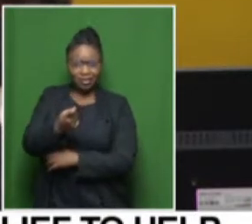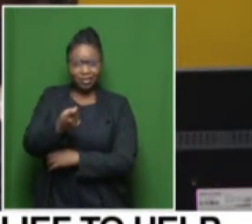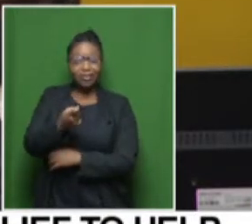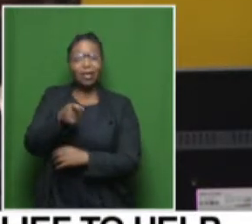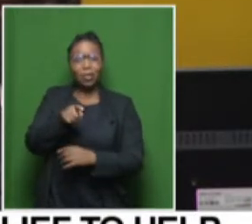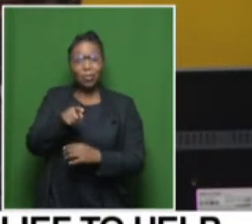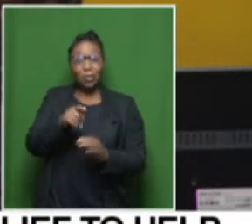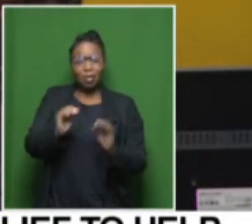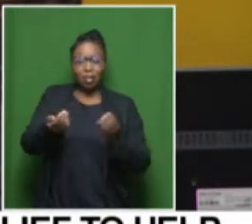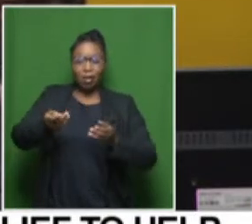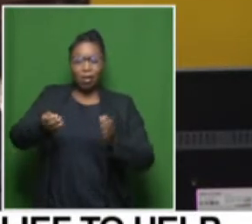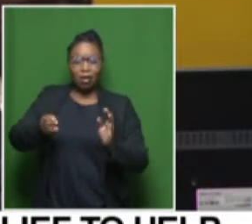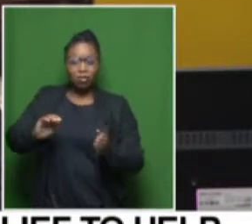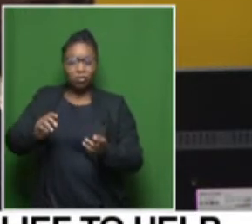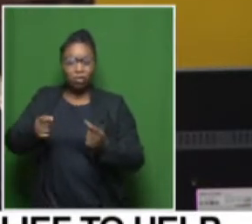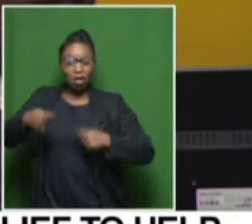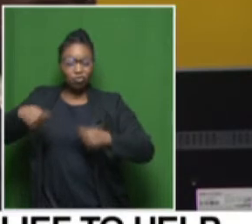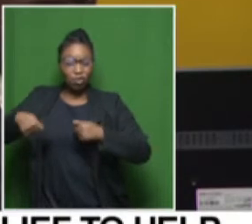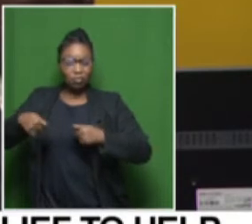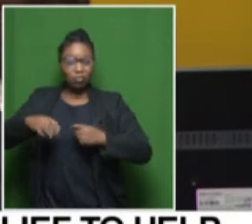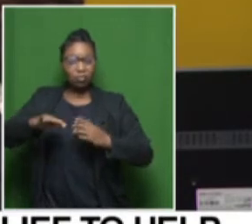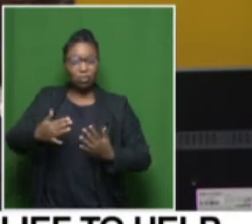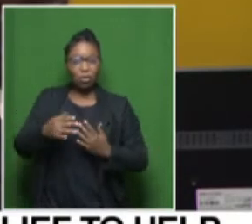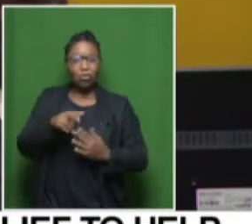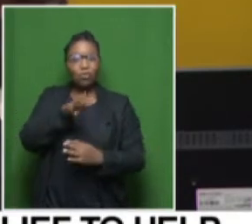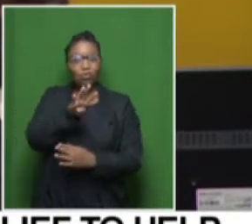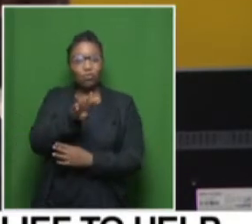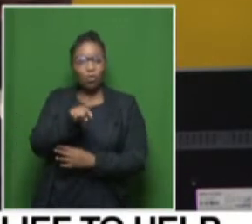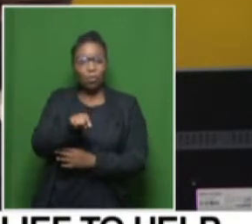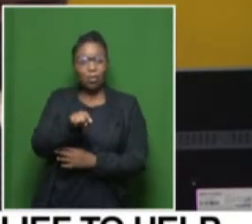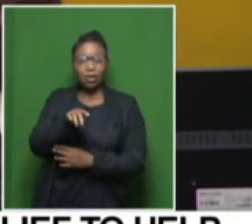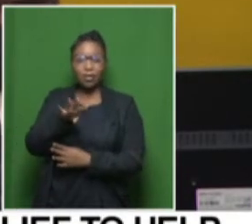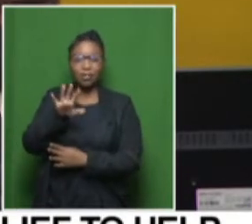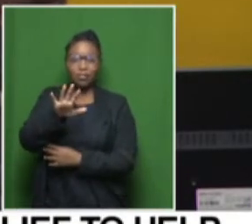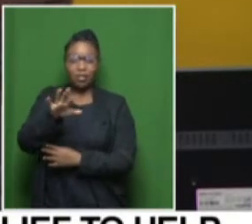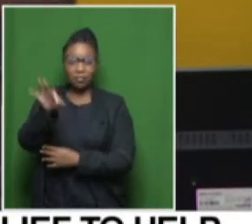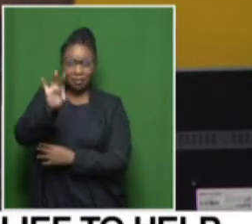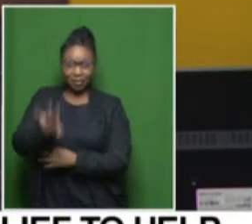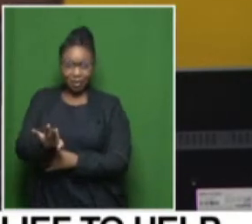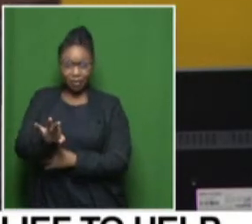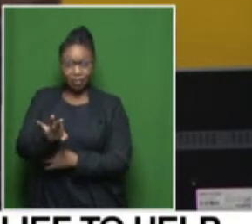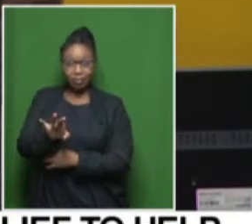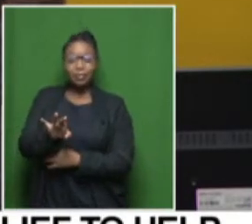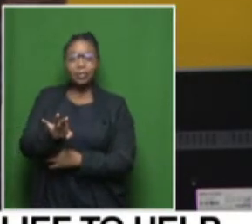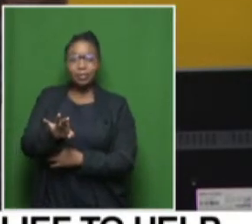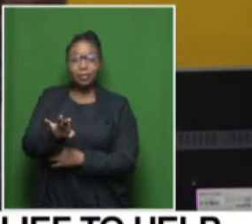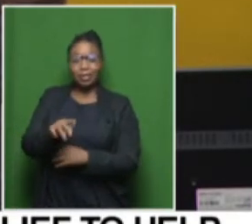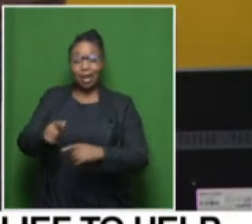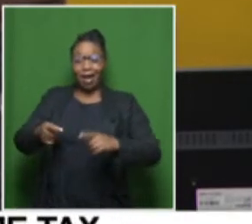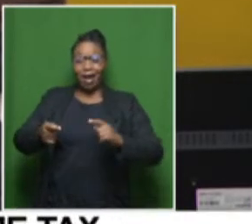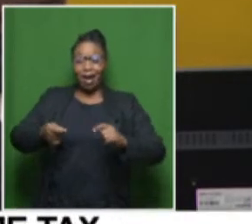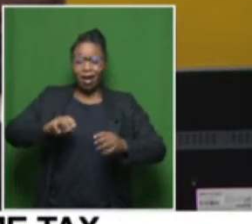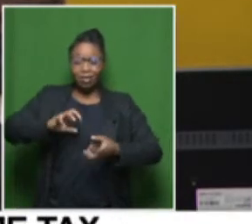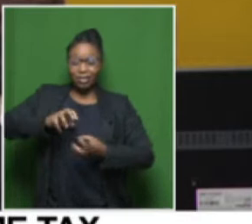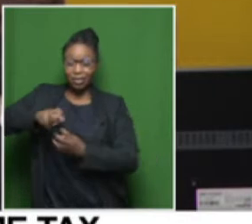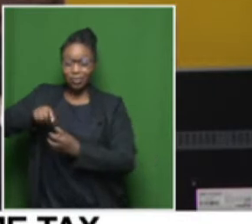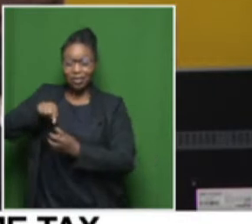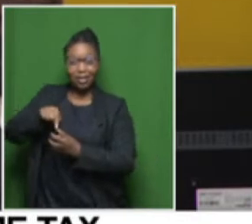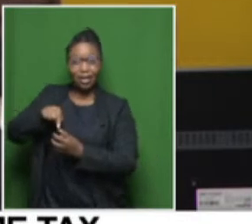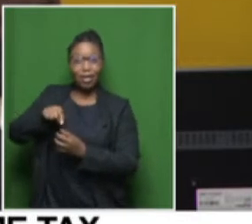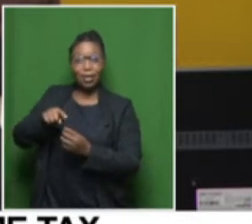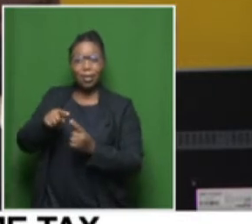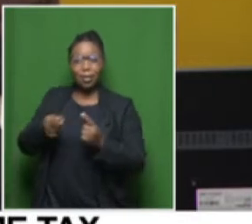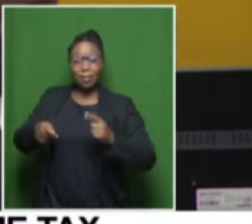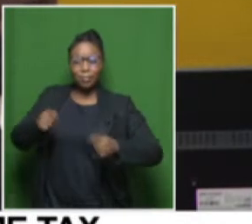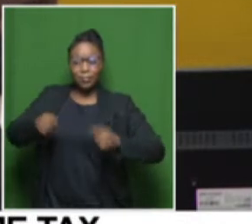by 4.5% in line with inflation. The adjustment will mean that